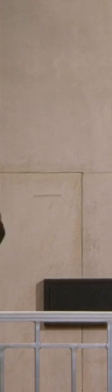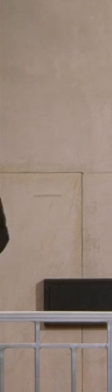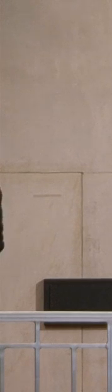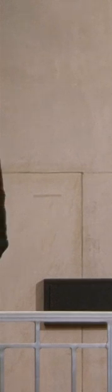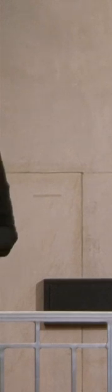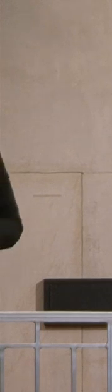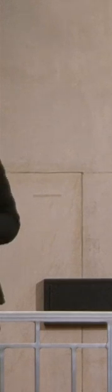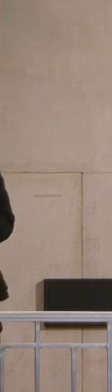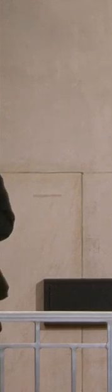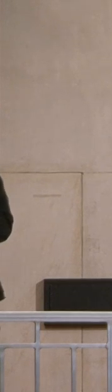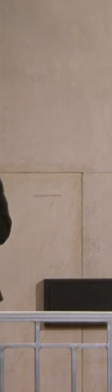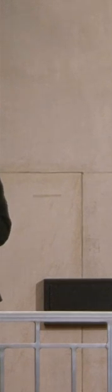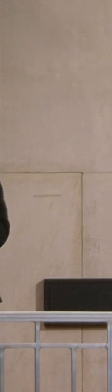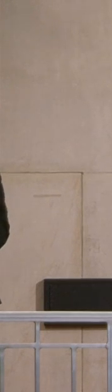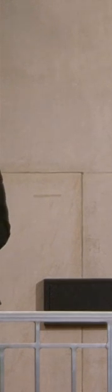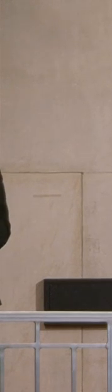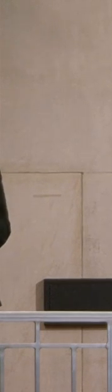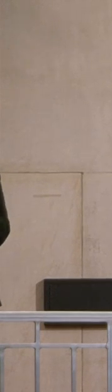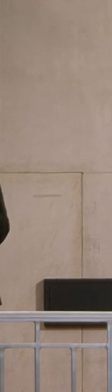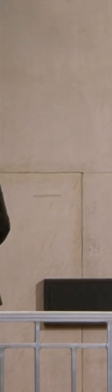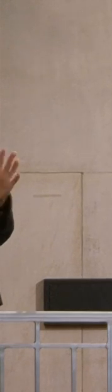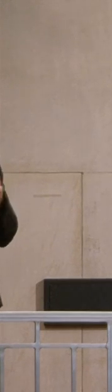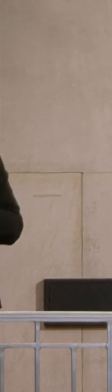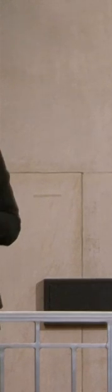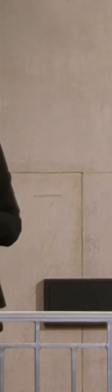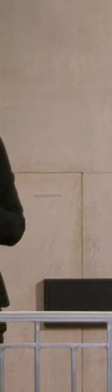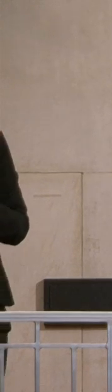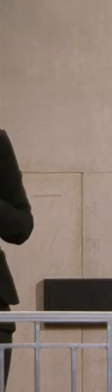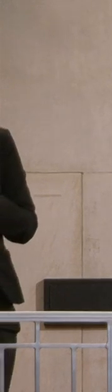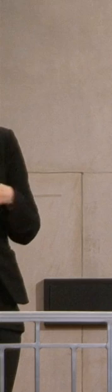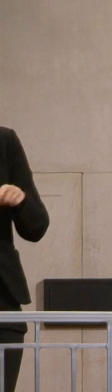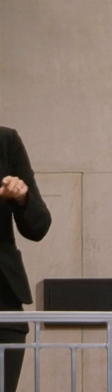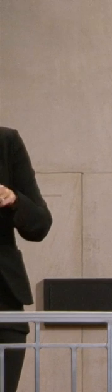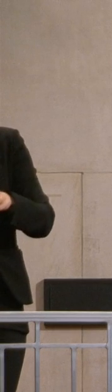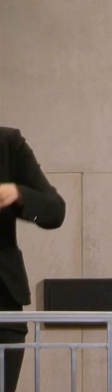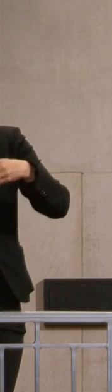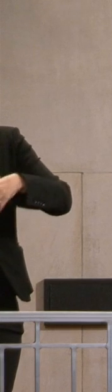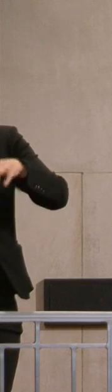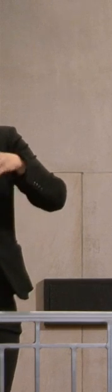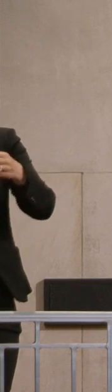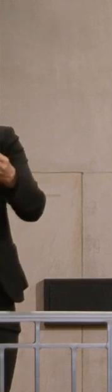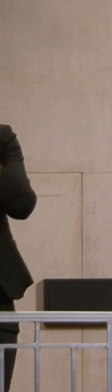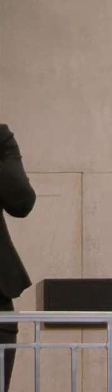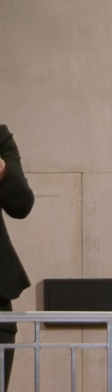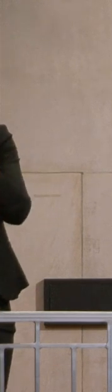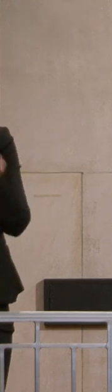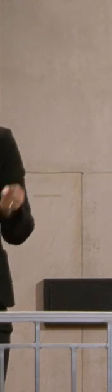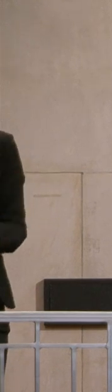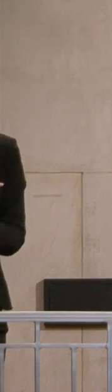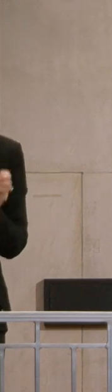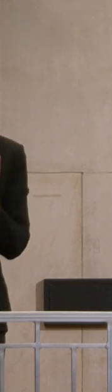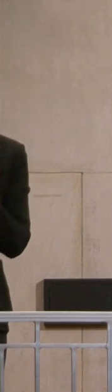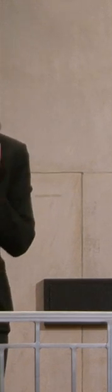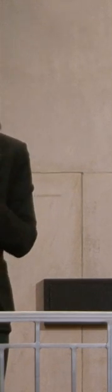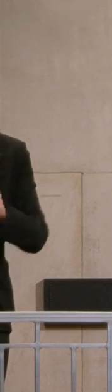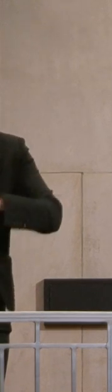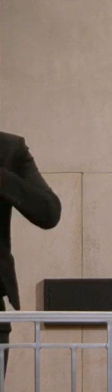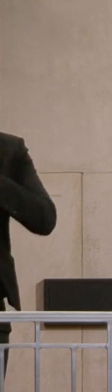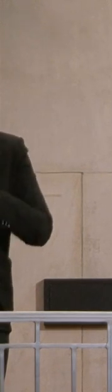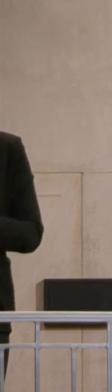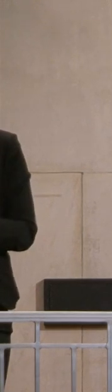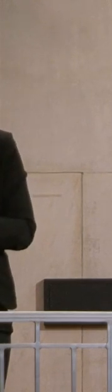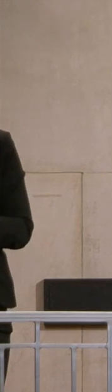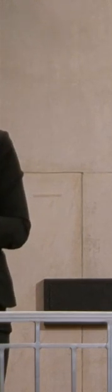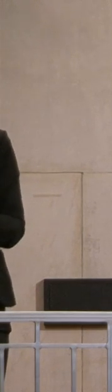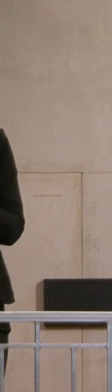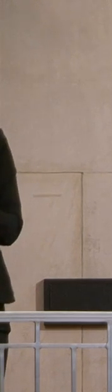couples. And as we move forward in our march, we do so in a nation that legally protects transgender individuals' rights to